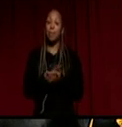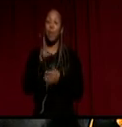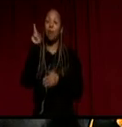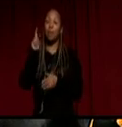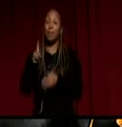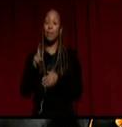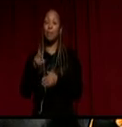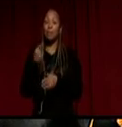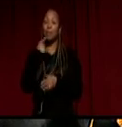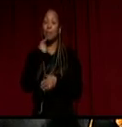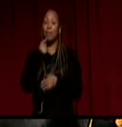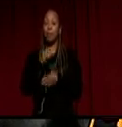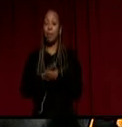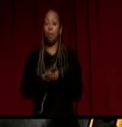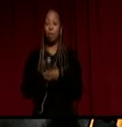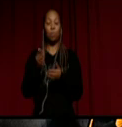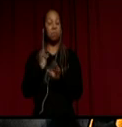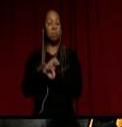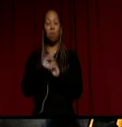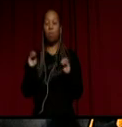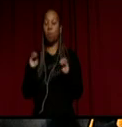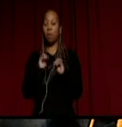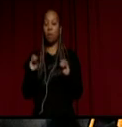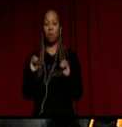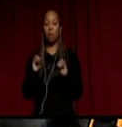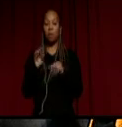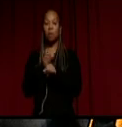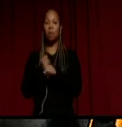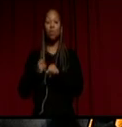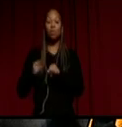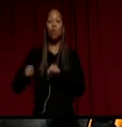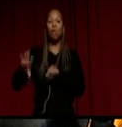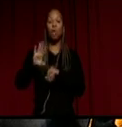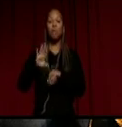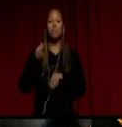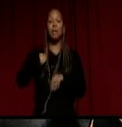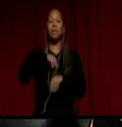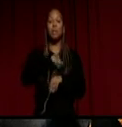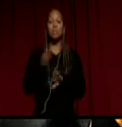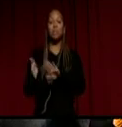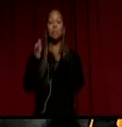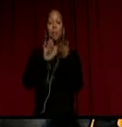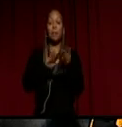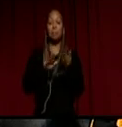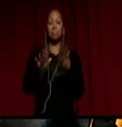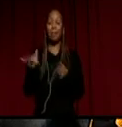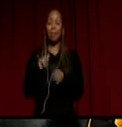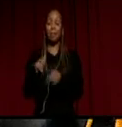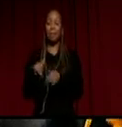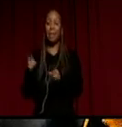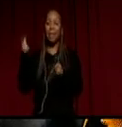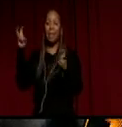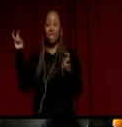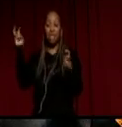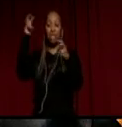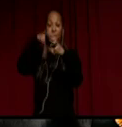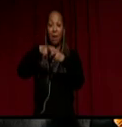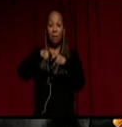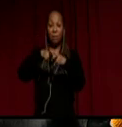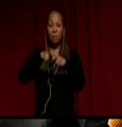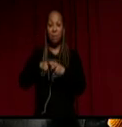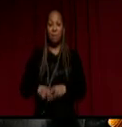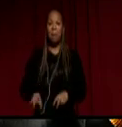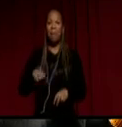out of this thing saying that we don't want anything to be causing us to die. Not just coronavirus, but not getting a flu